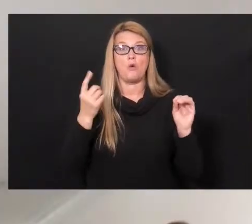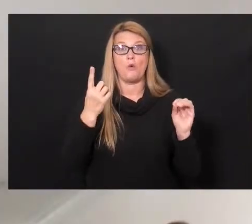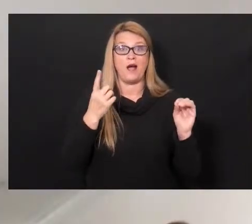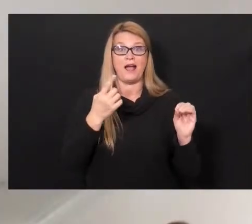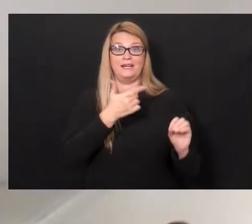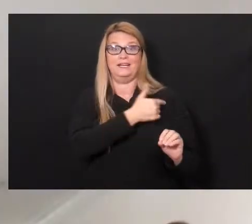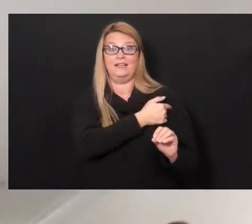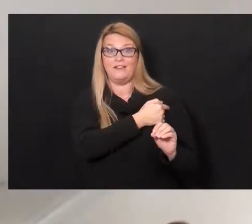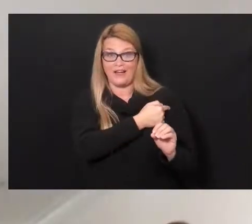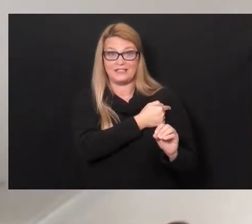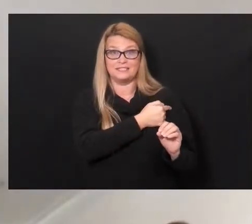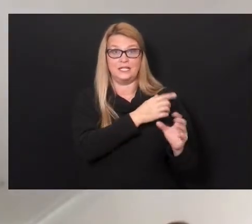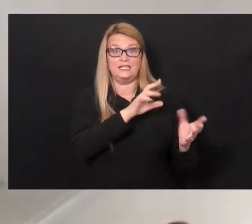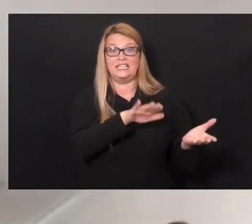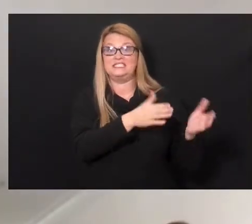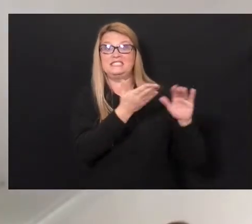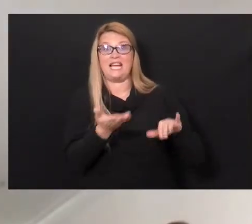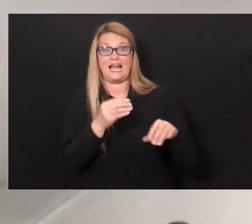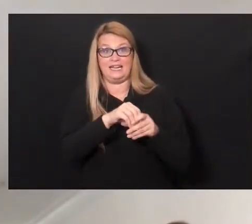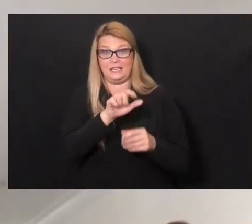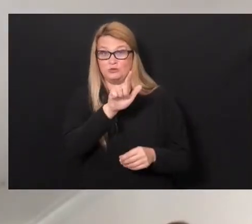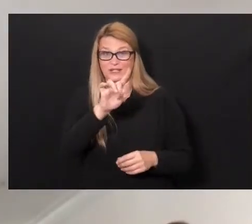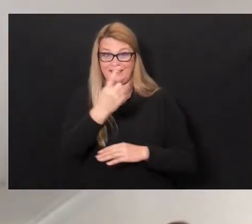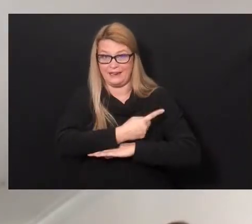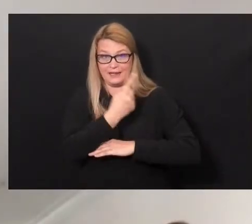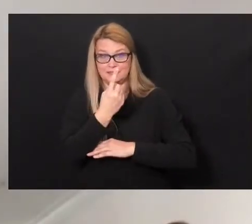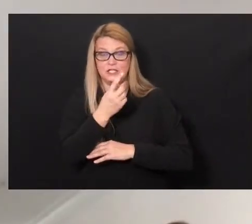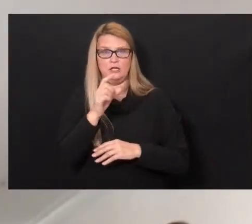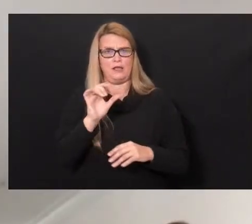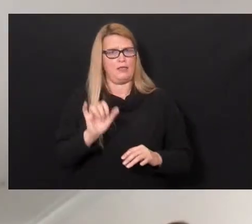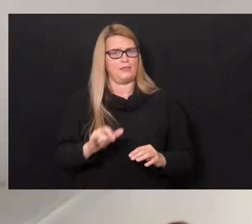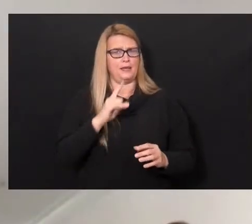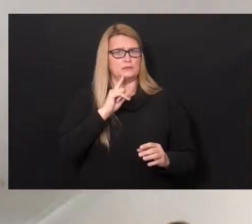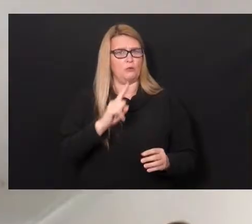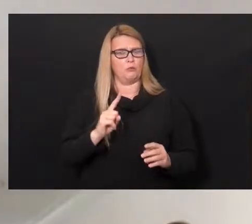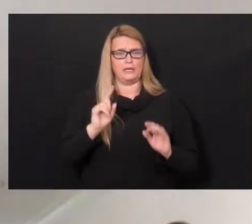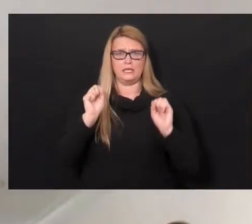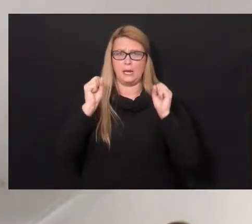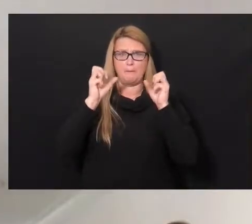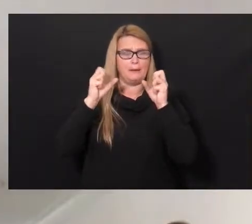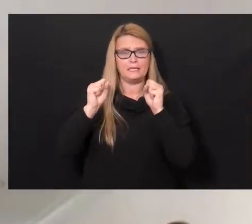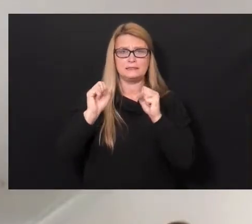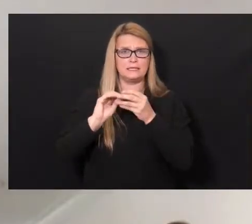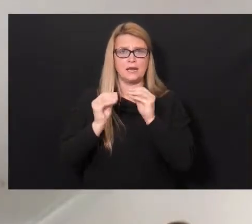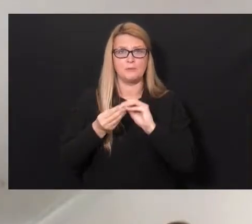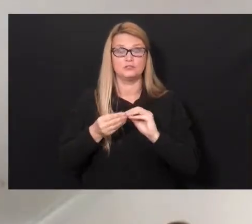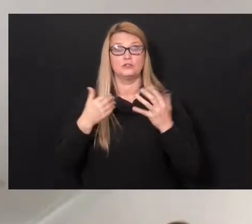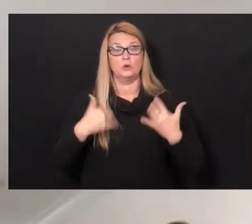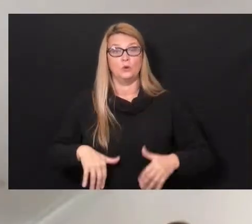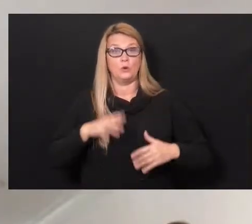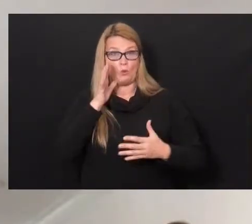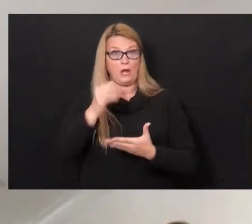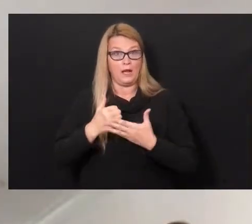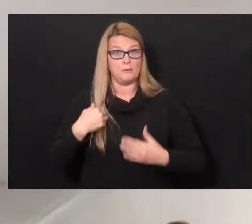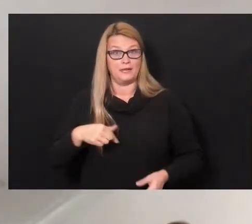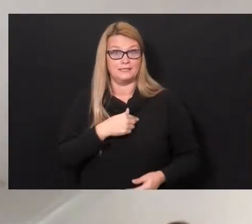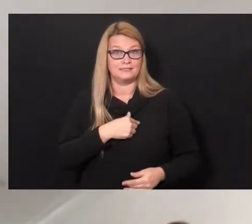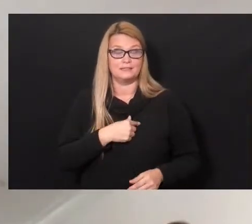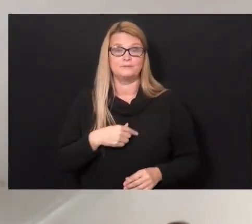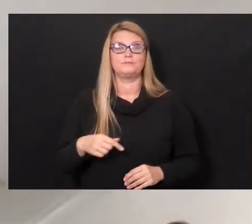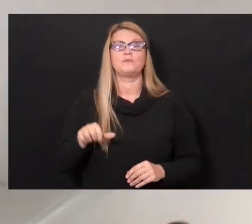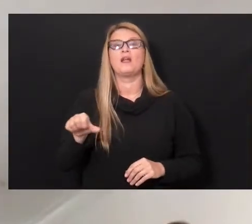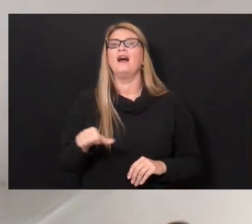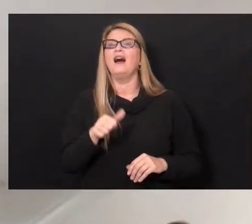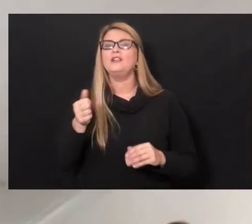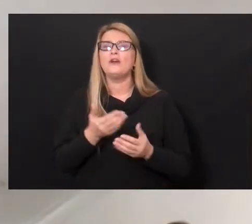at 28 days. So that is another amazing result that is really going to help us. Now, the last thing I want to touch on